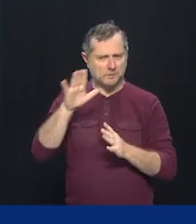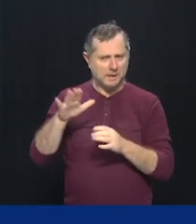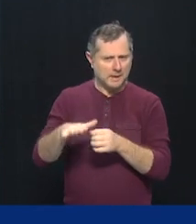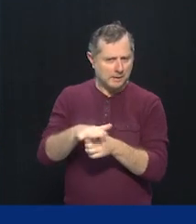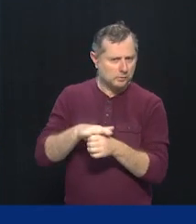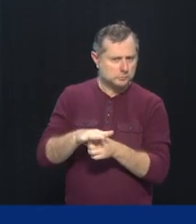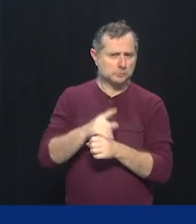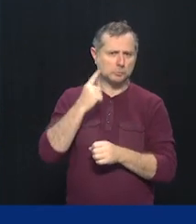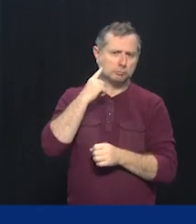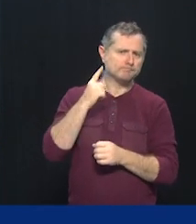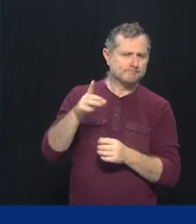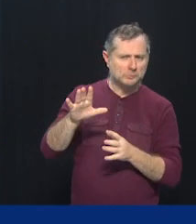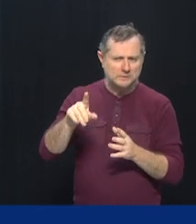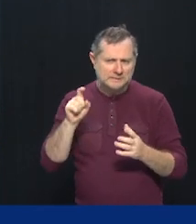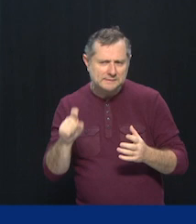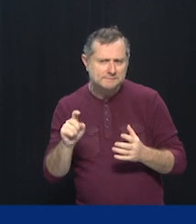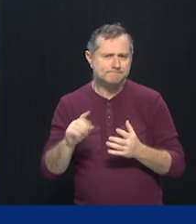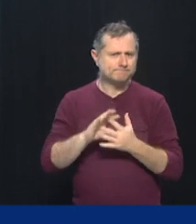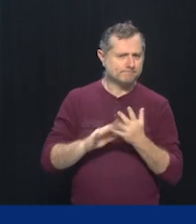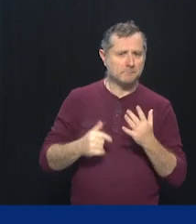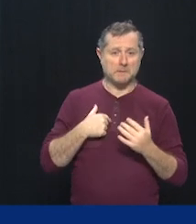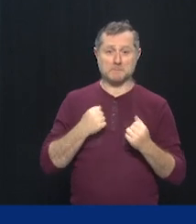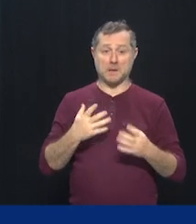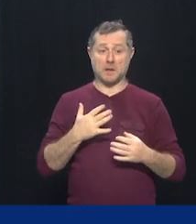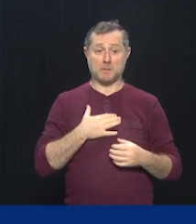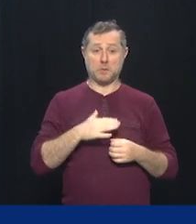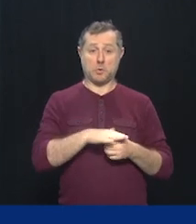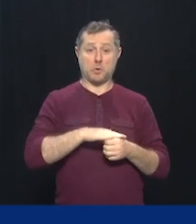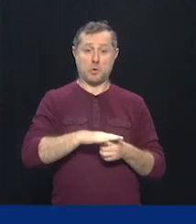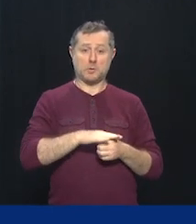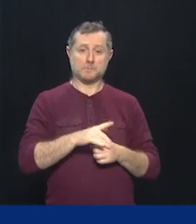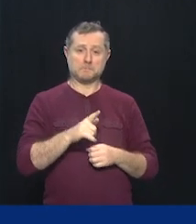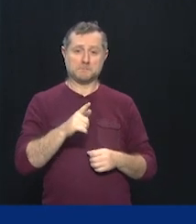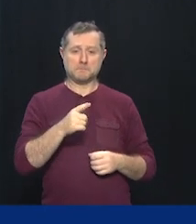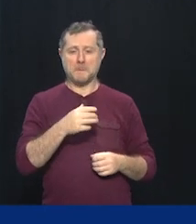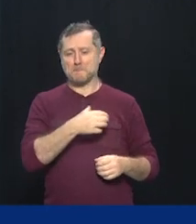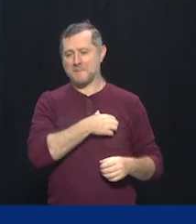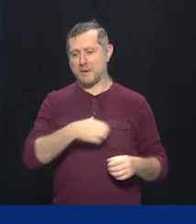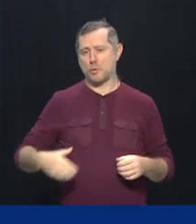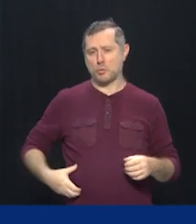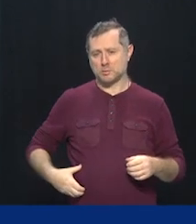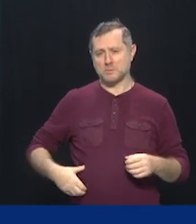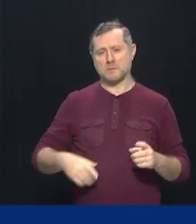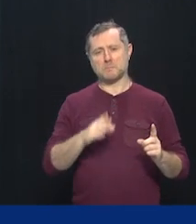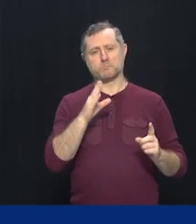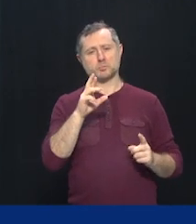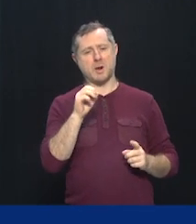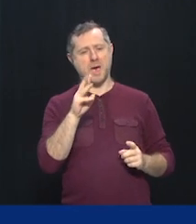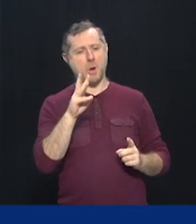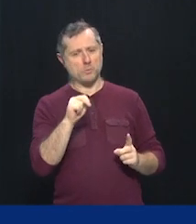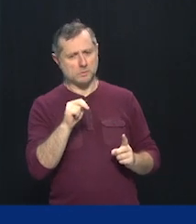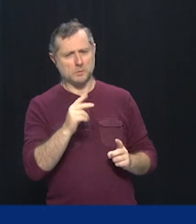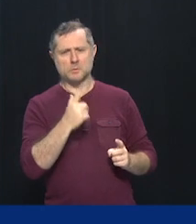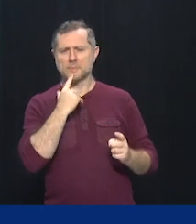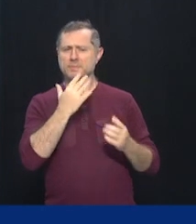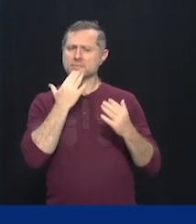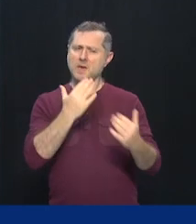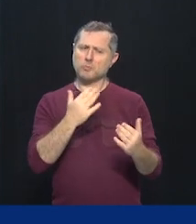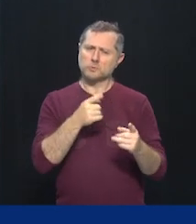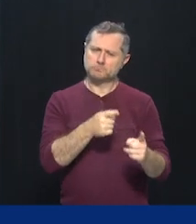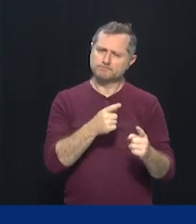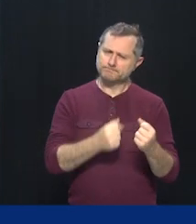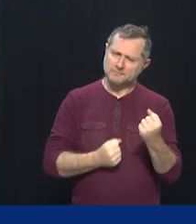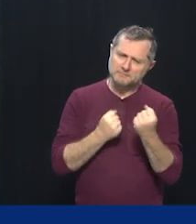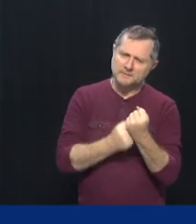well. My local mayors, Byron Brown, thank you for all you did to support our efforts. You were there on the front lines when we